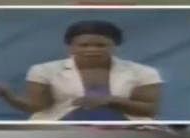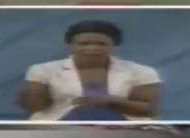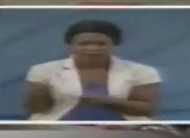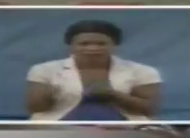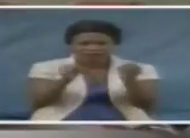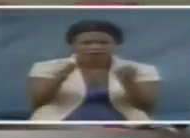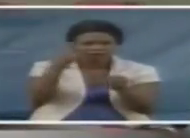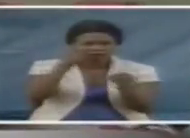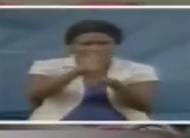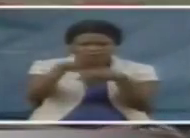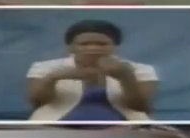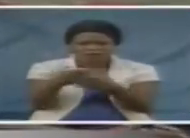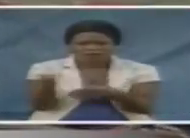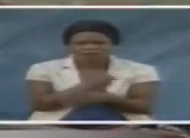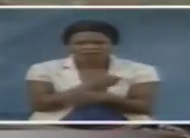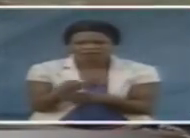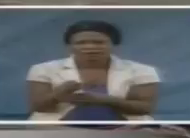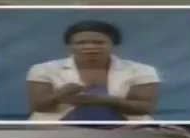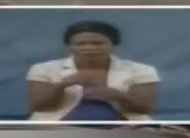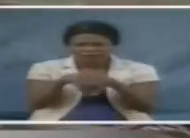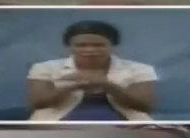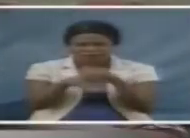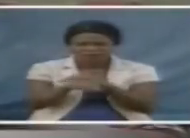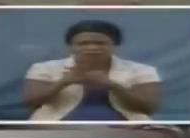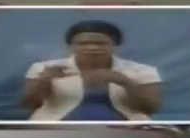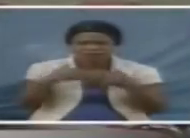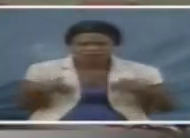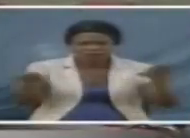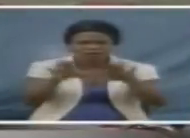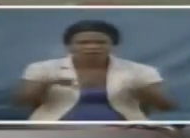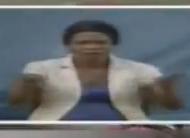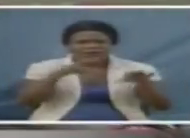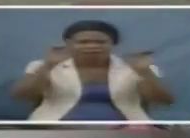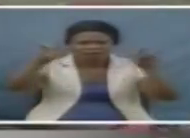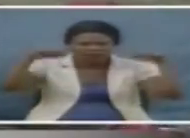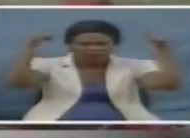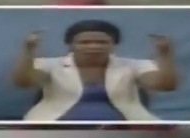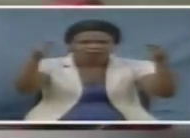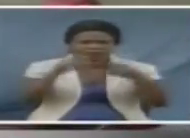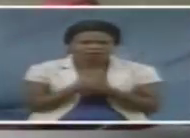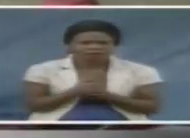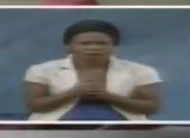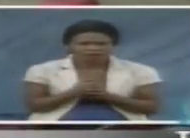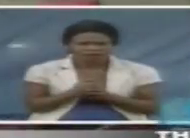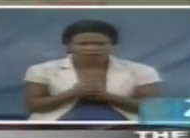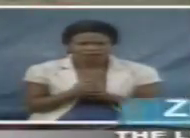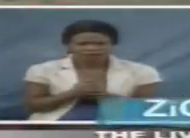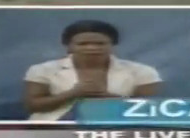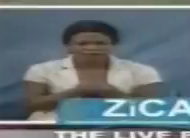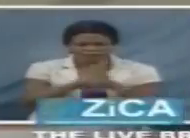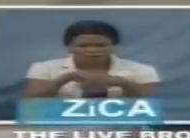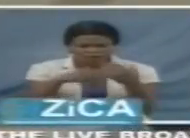place a robust asset management system for all state-owned enterprises to assess their viability